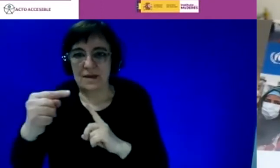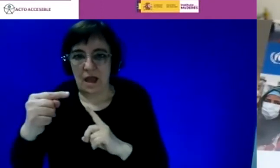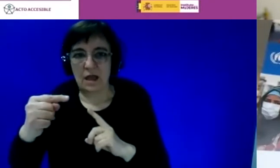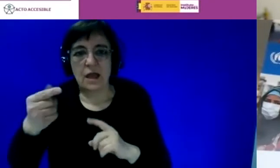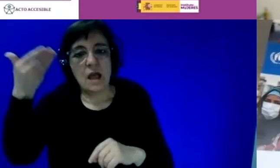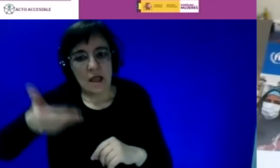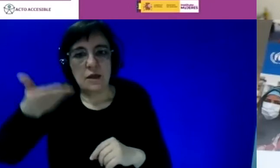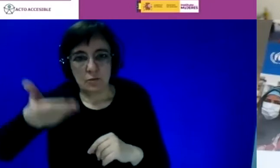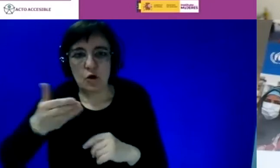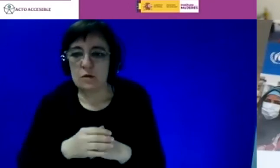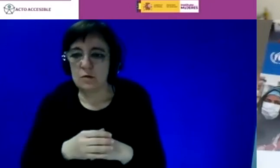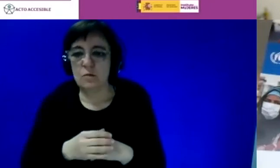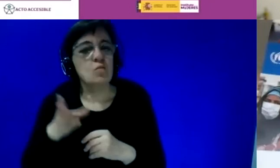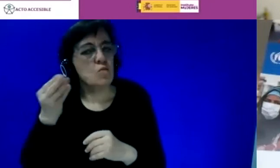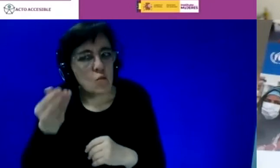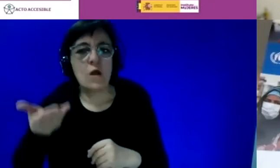to involve